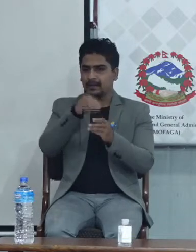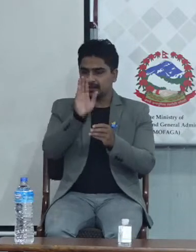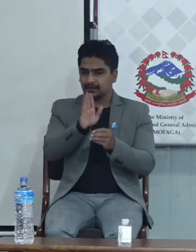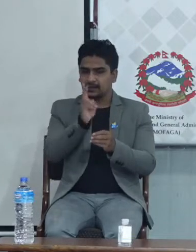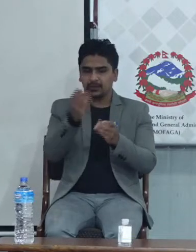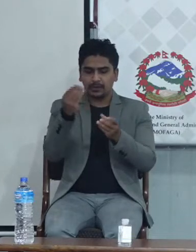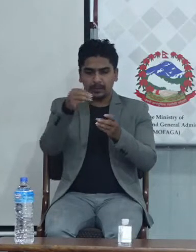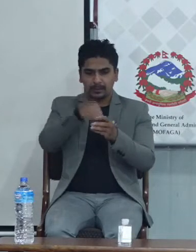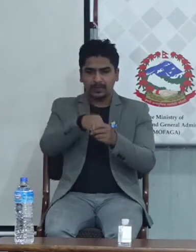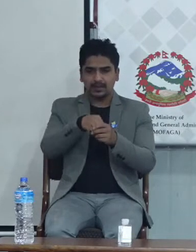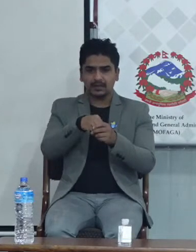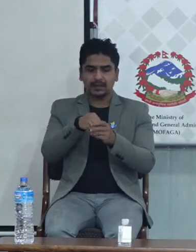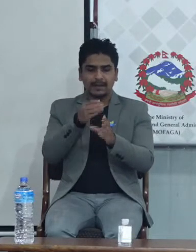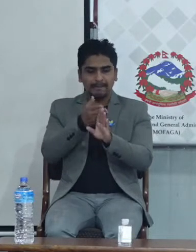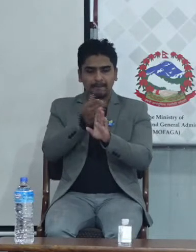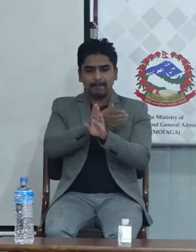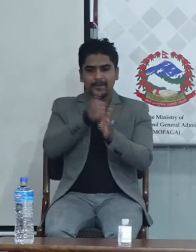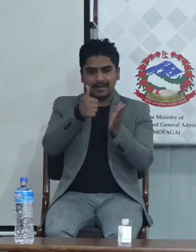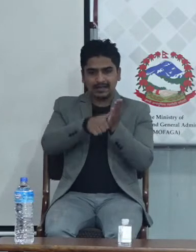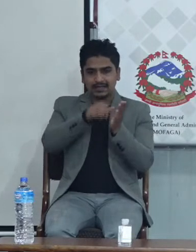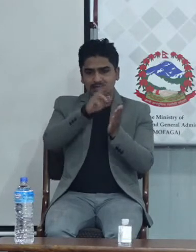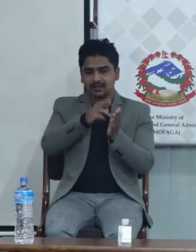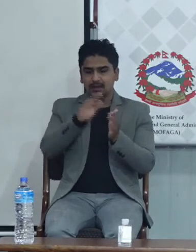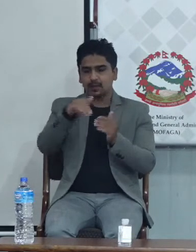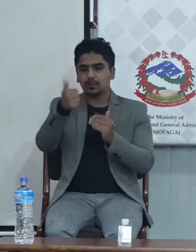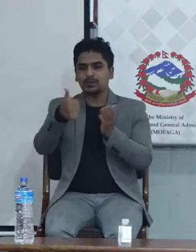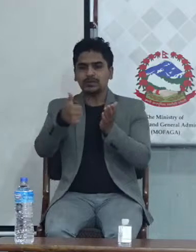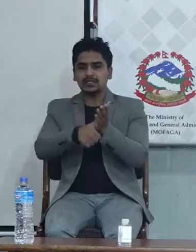which please take some time to fill out.